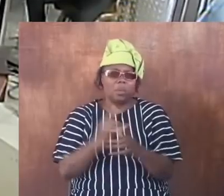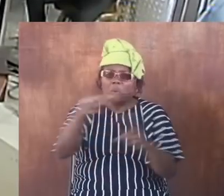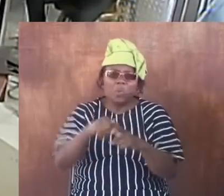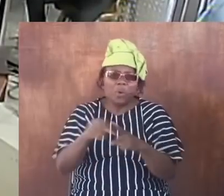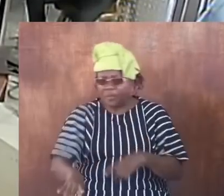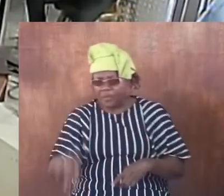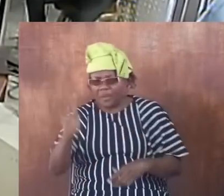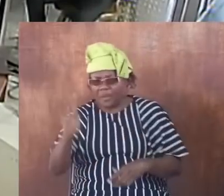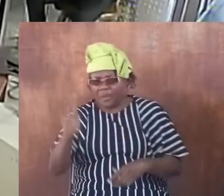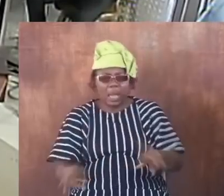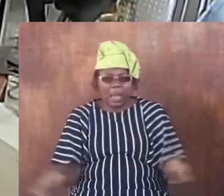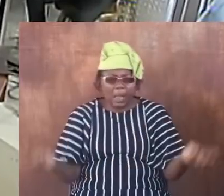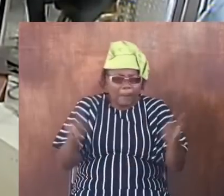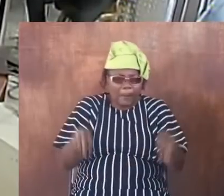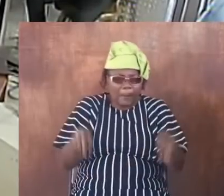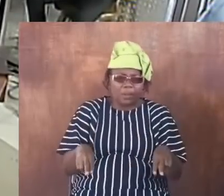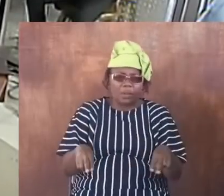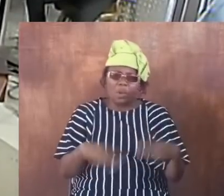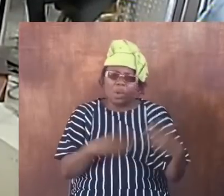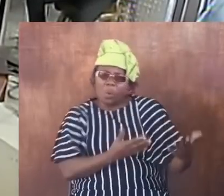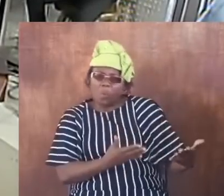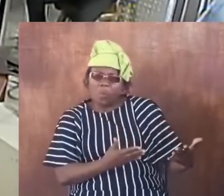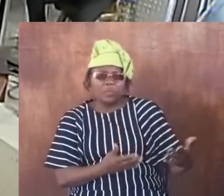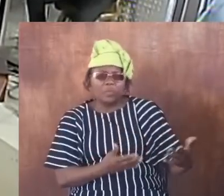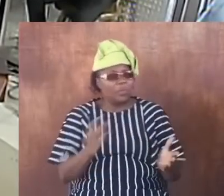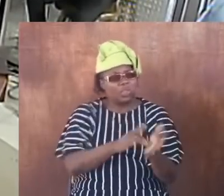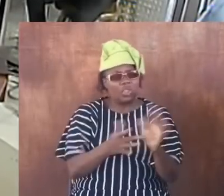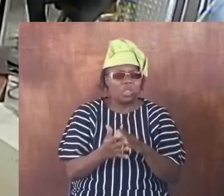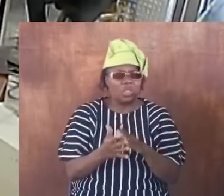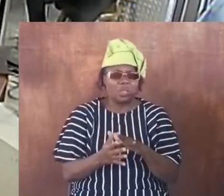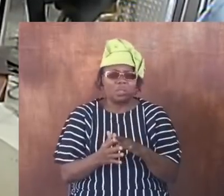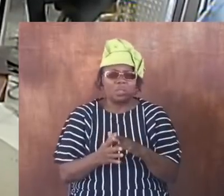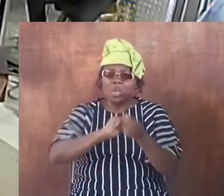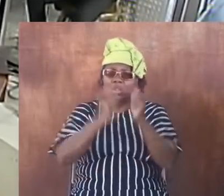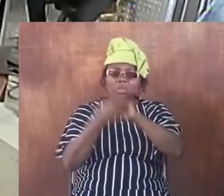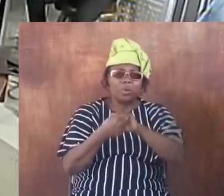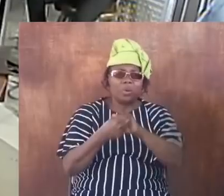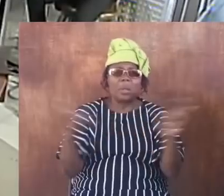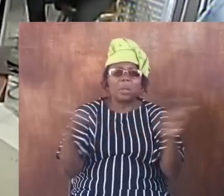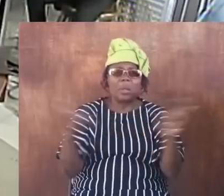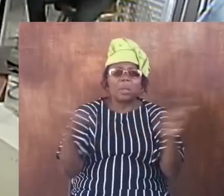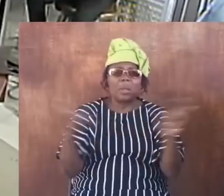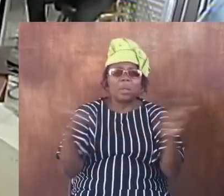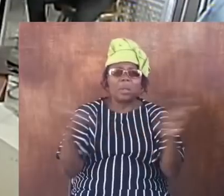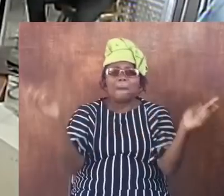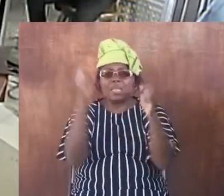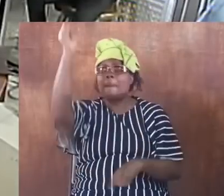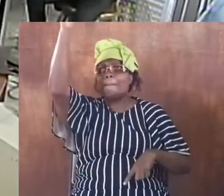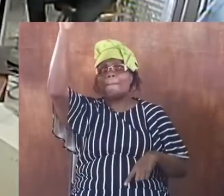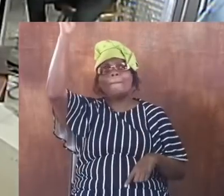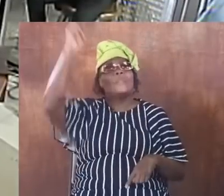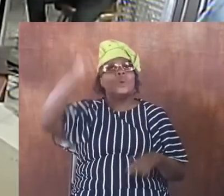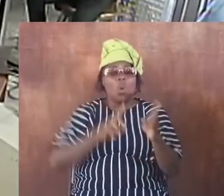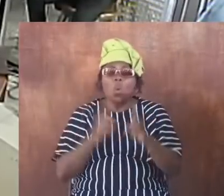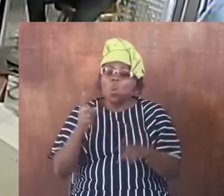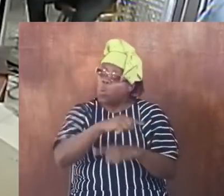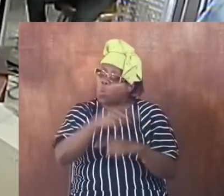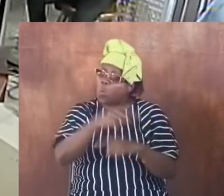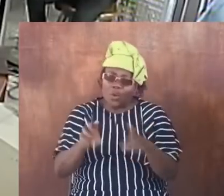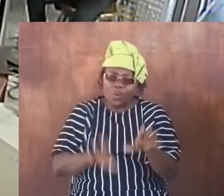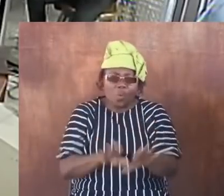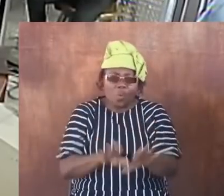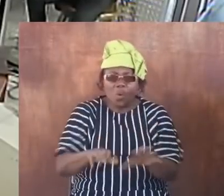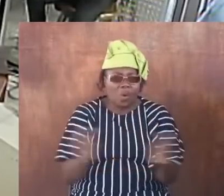happen, wait for Jesus. Turn back and meet him. Because when you're walking with God, you